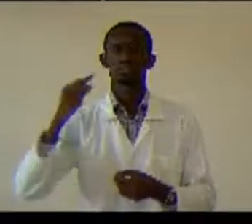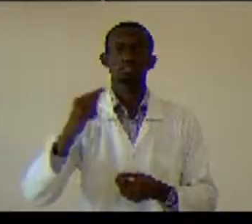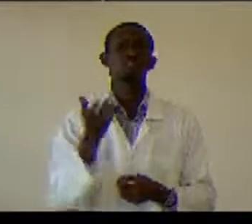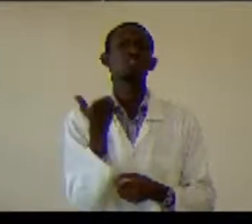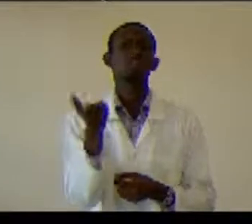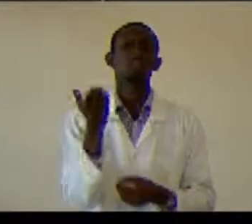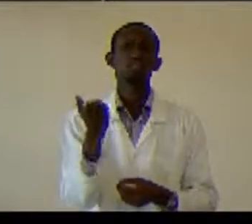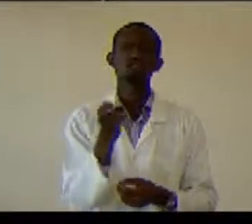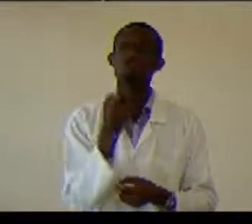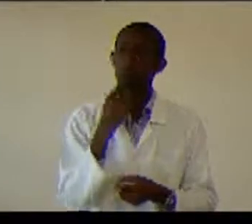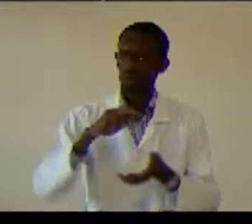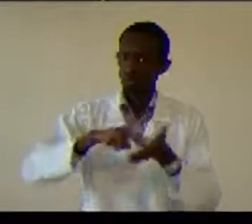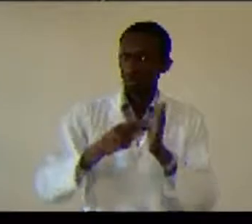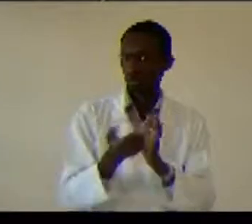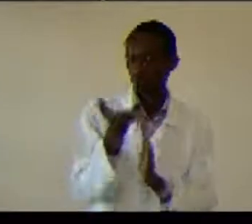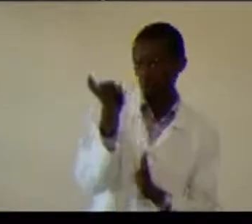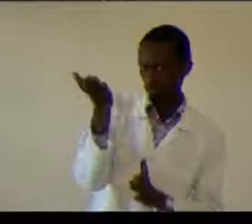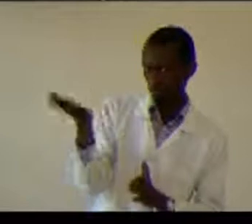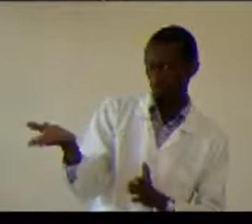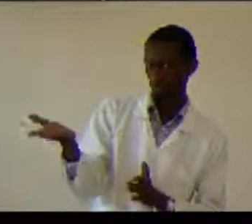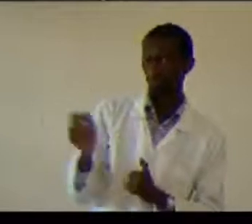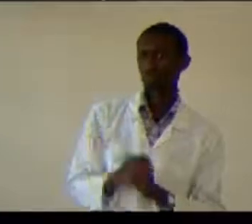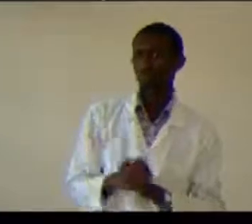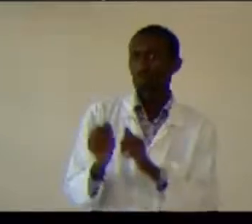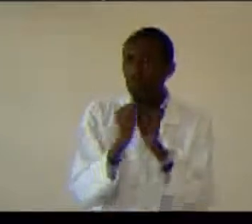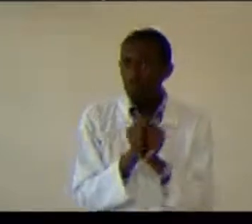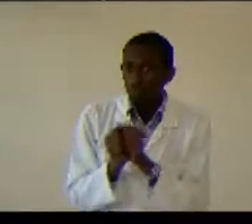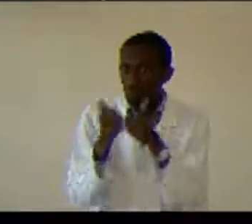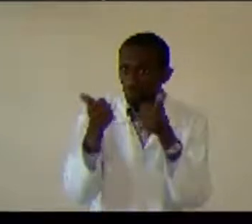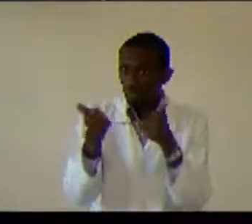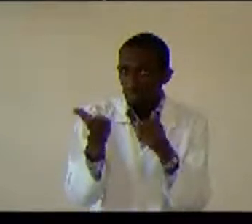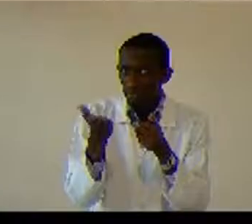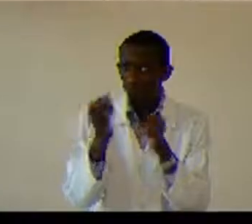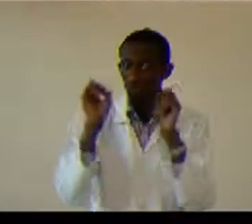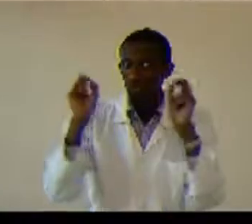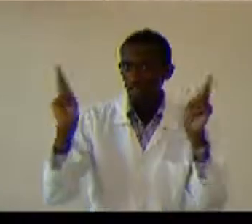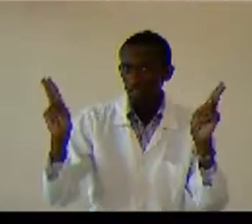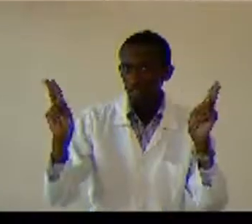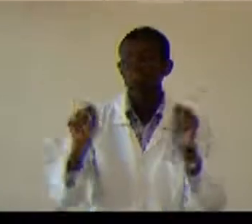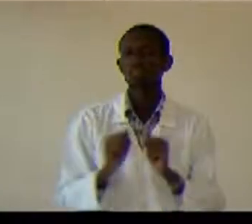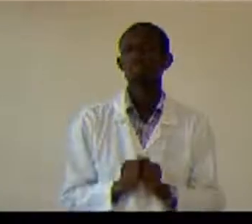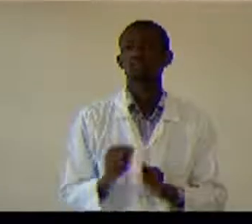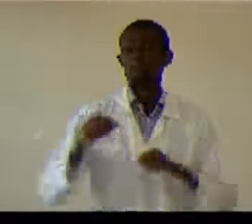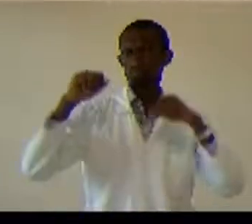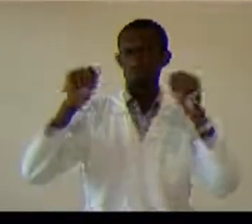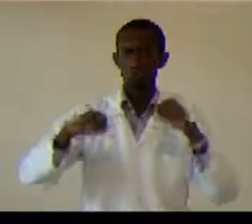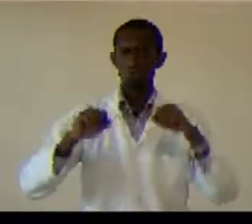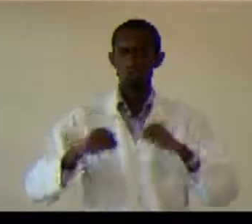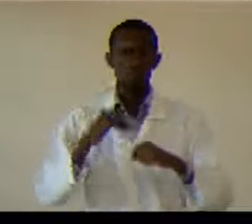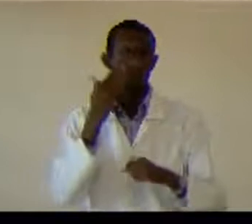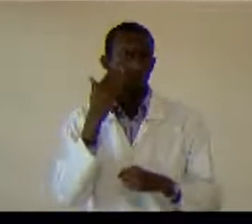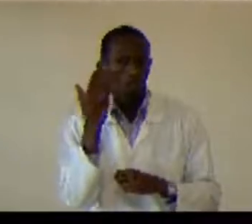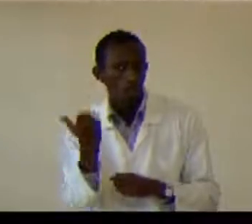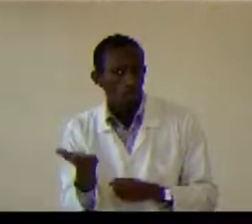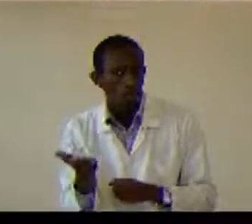that statement means. And I need you to get that very nicely. Okay? You can get the specific heat